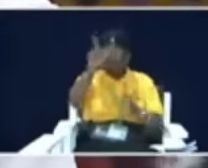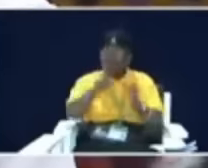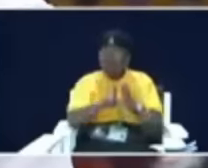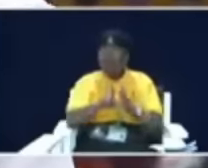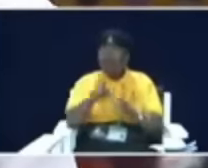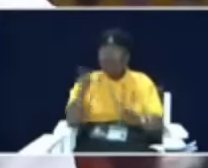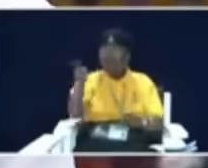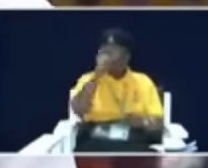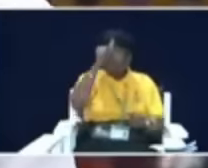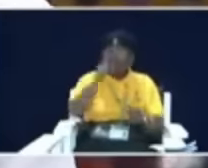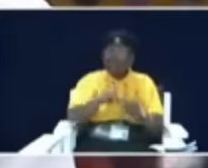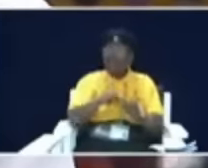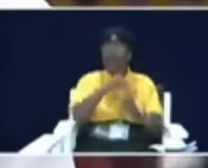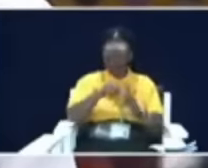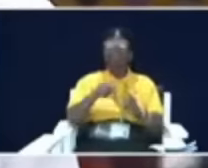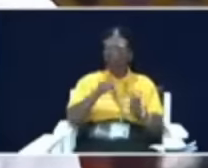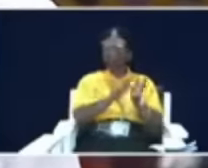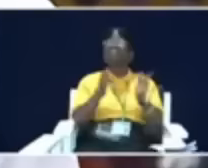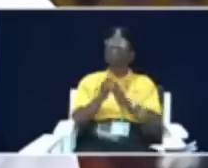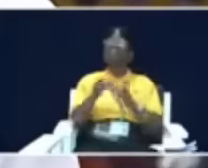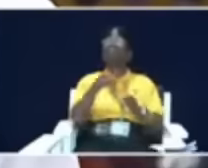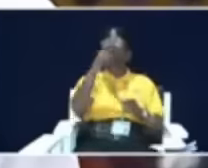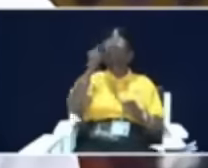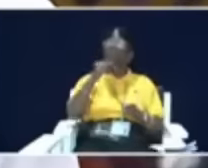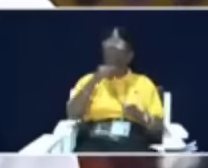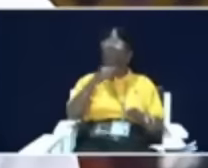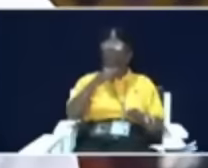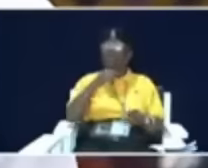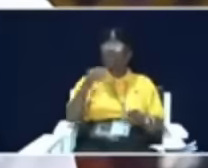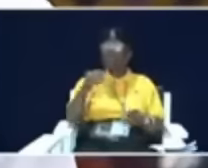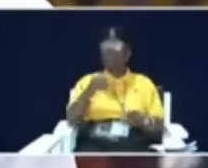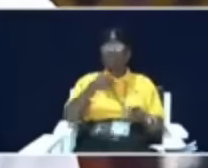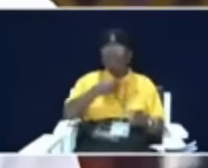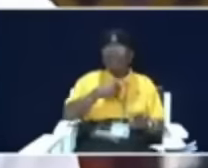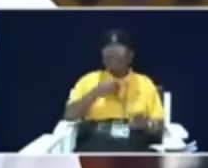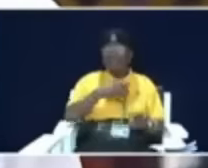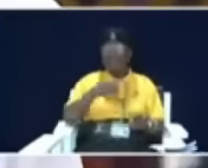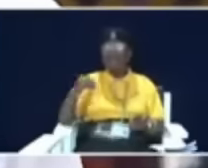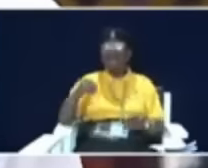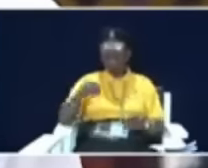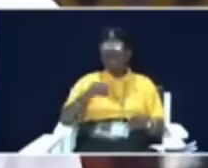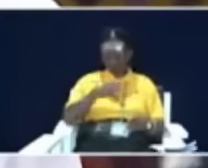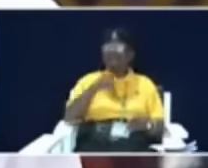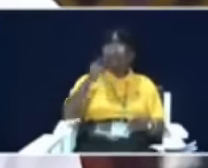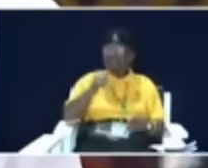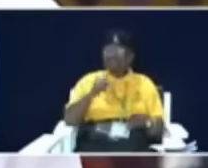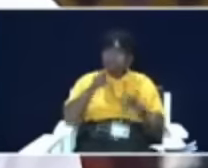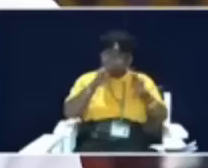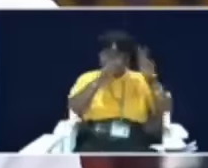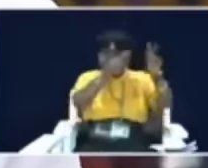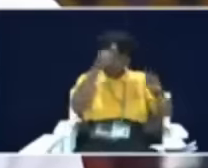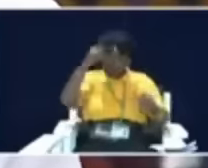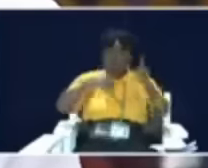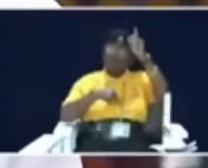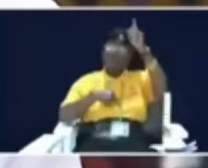Remember when Jesus took Peter and Co. to the Garden of Gethsemane and said, watch for me.